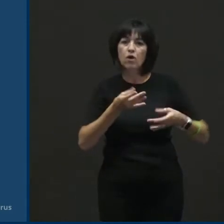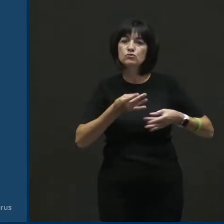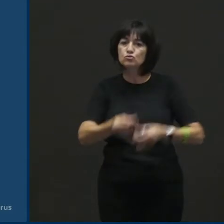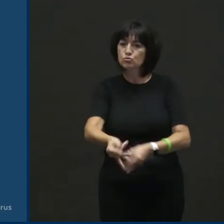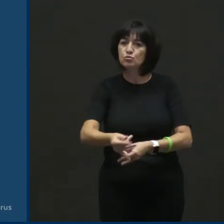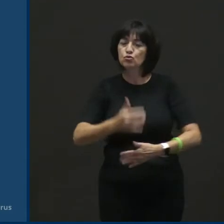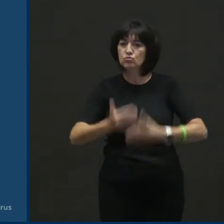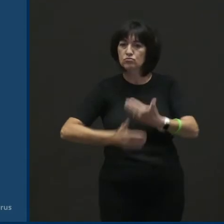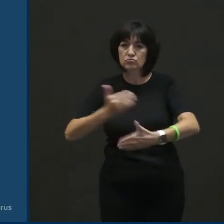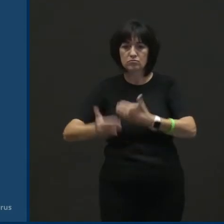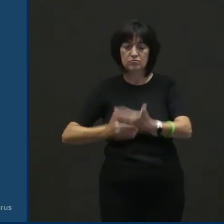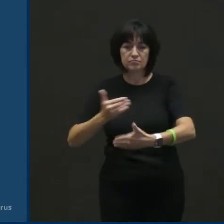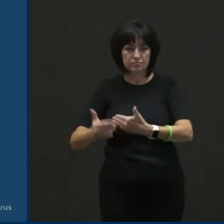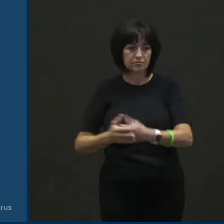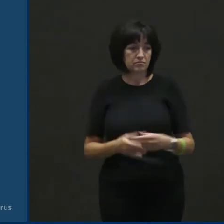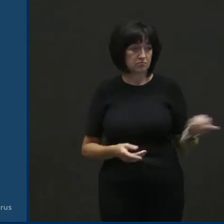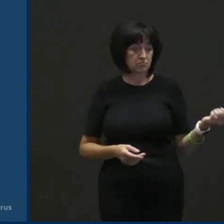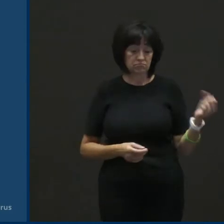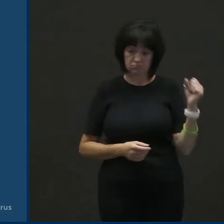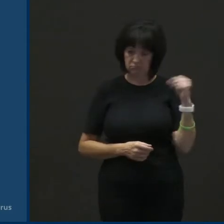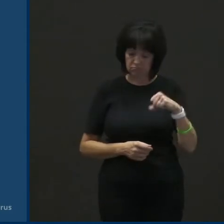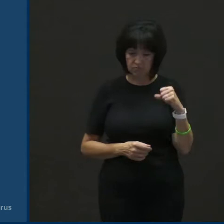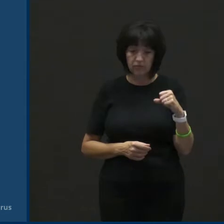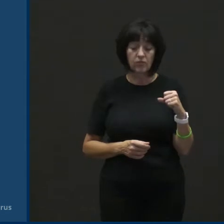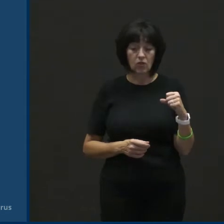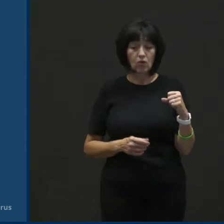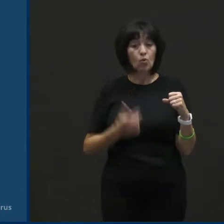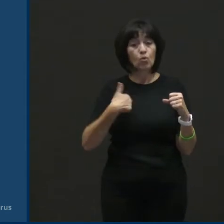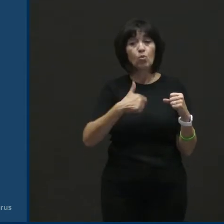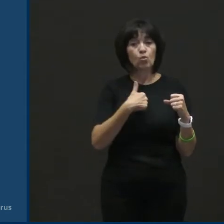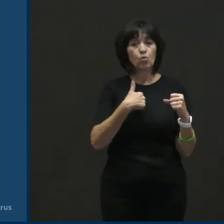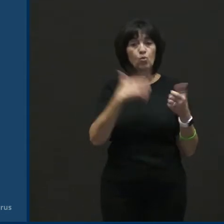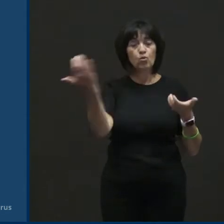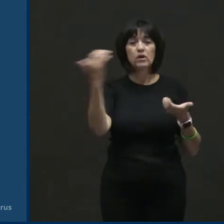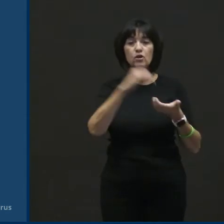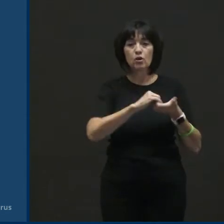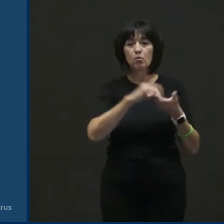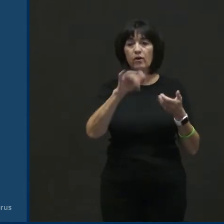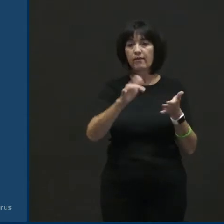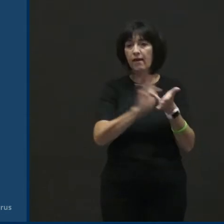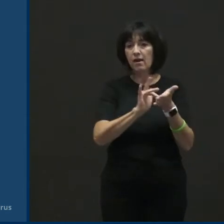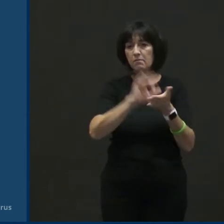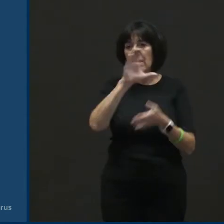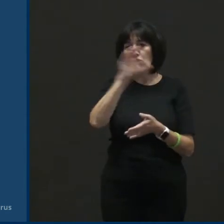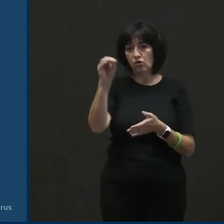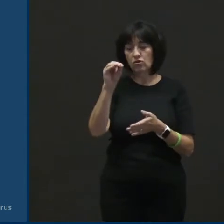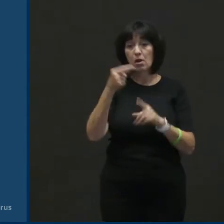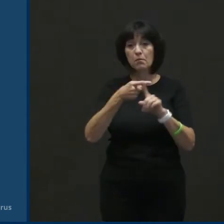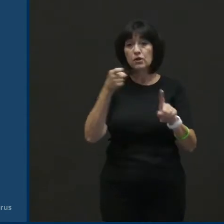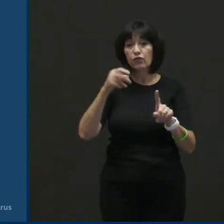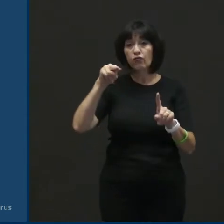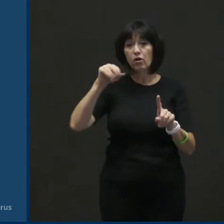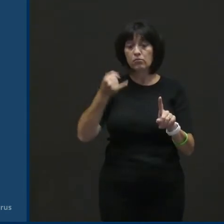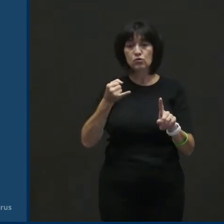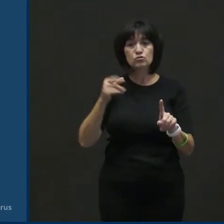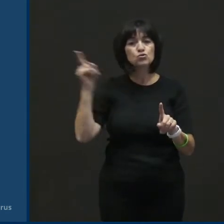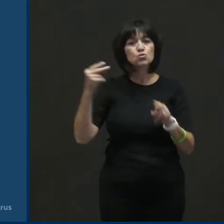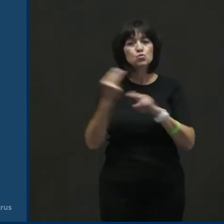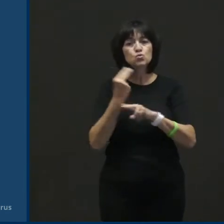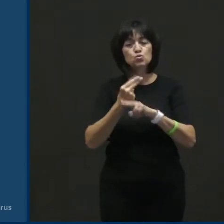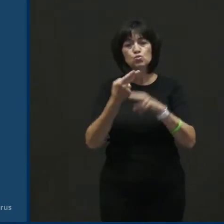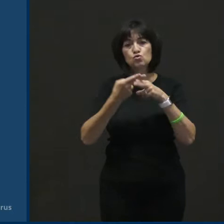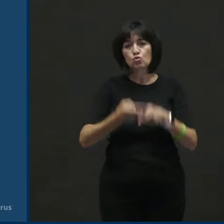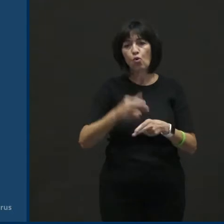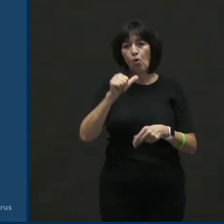way of doing it? No, so we partnered with Vault Medical, a company out of New Jersey, to use their at-home process